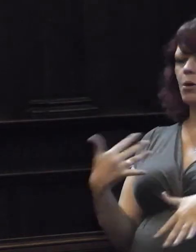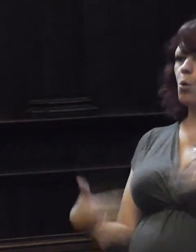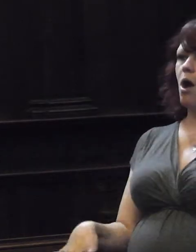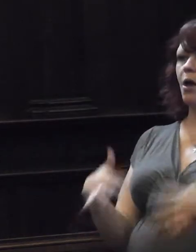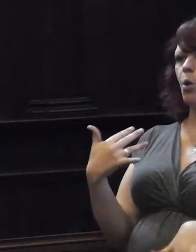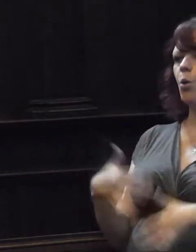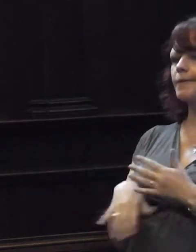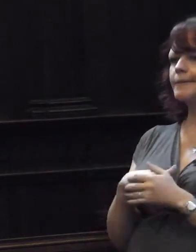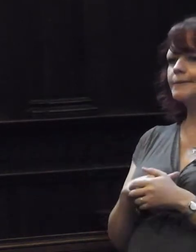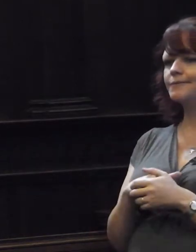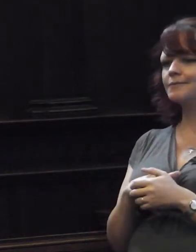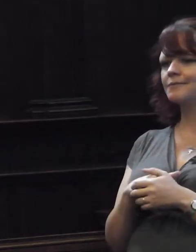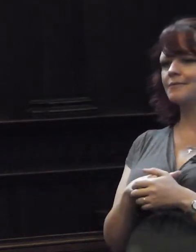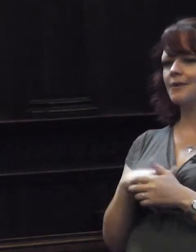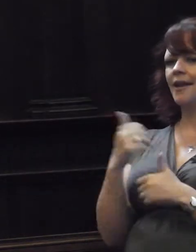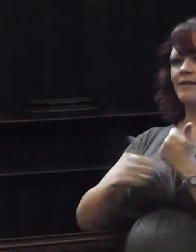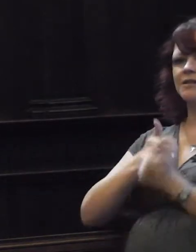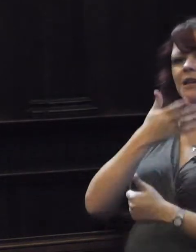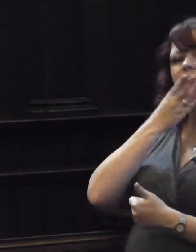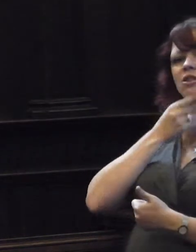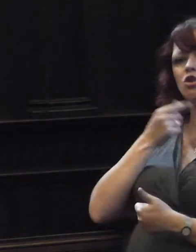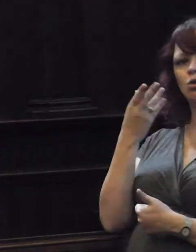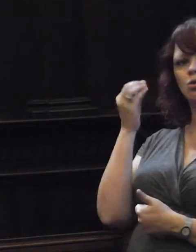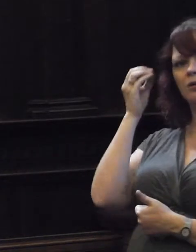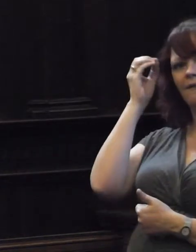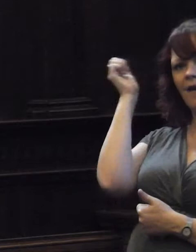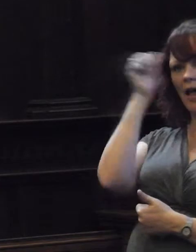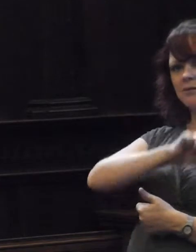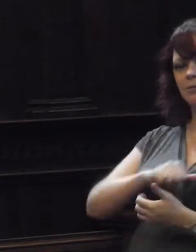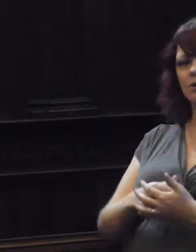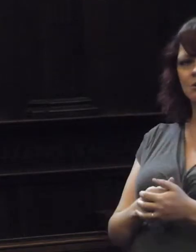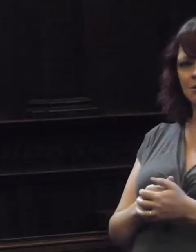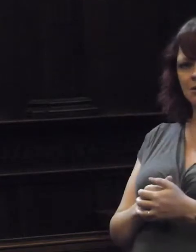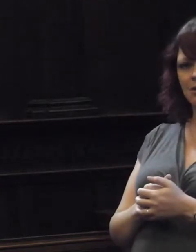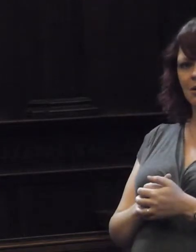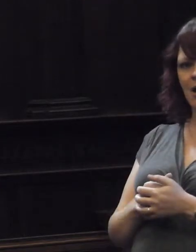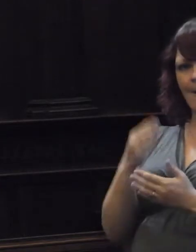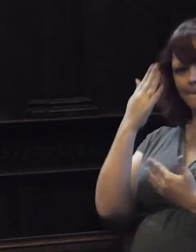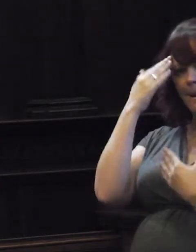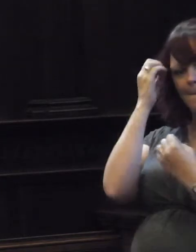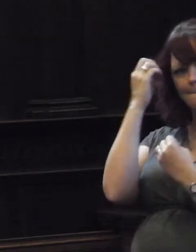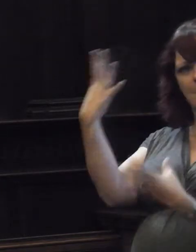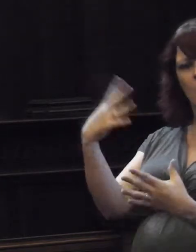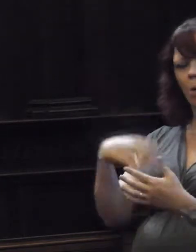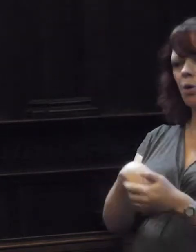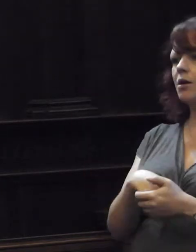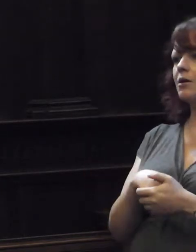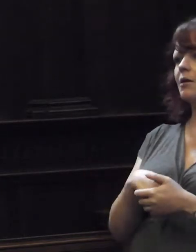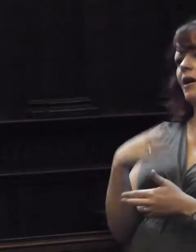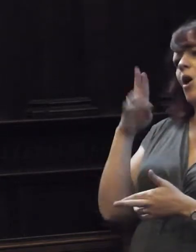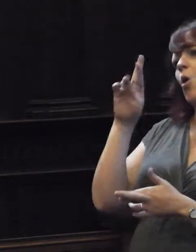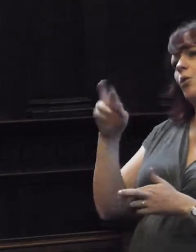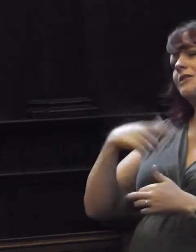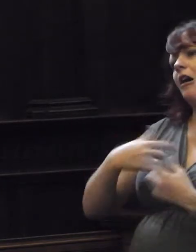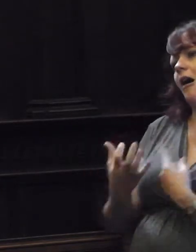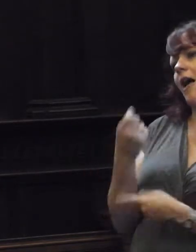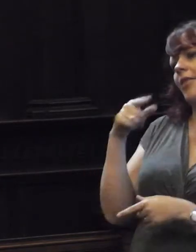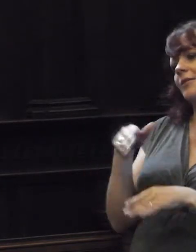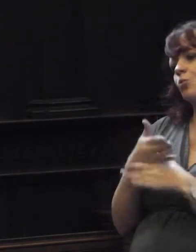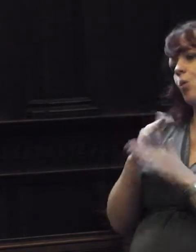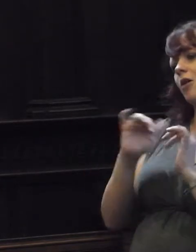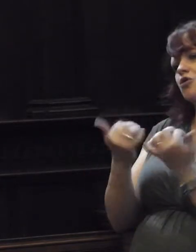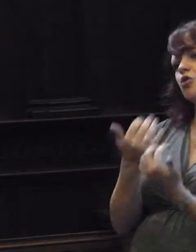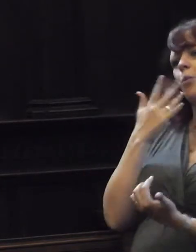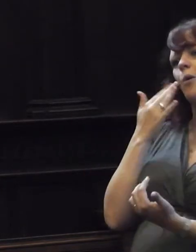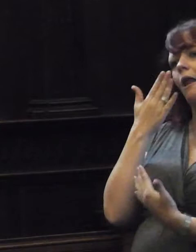wow, good use of experts, factual, mind-blowing. Wish I had this workshop when I was at